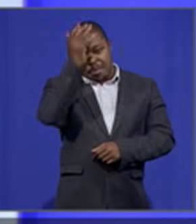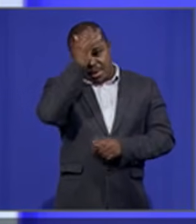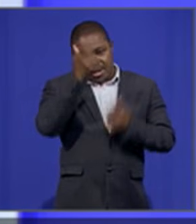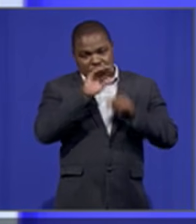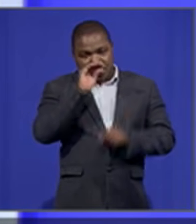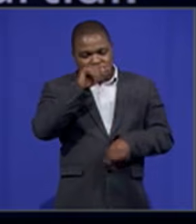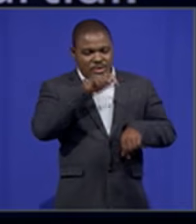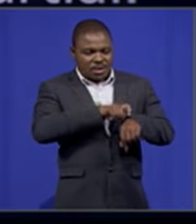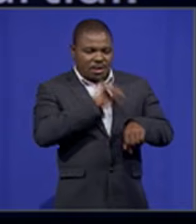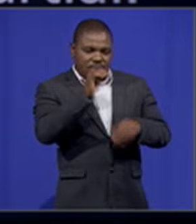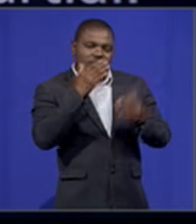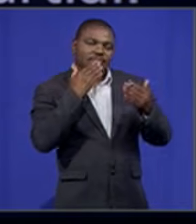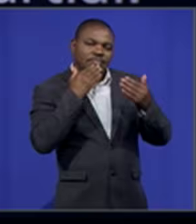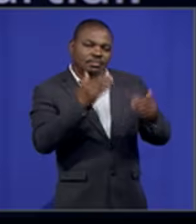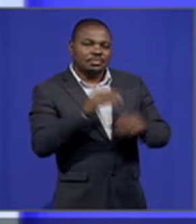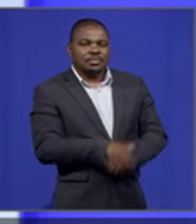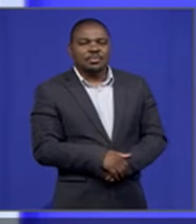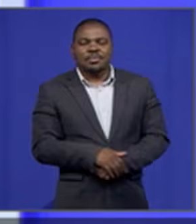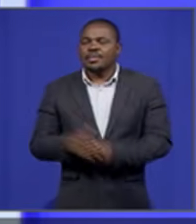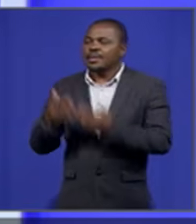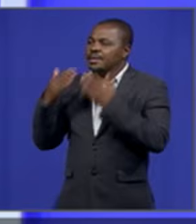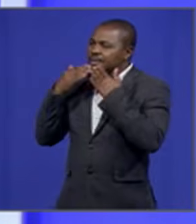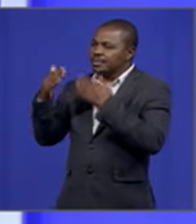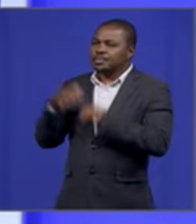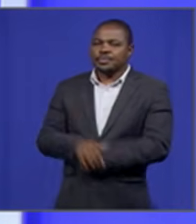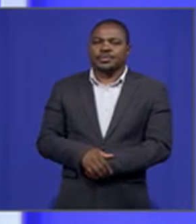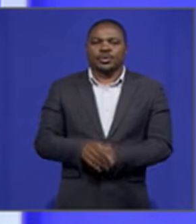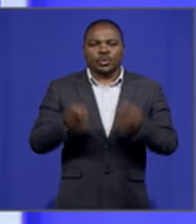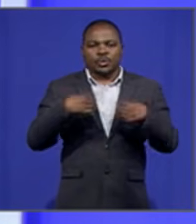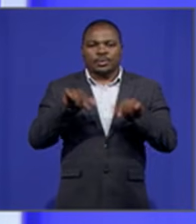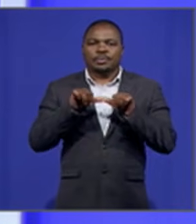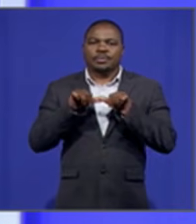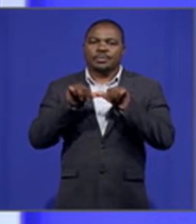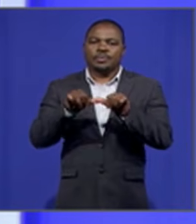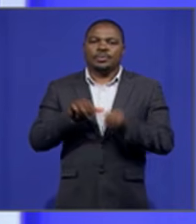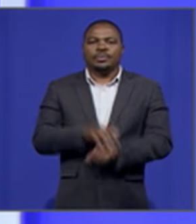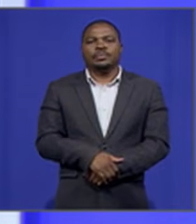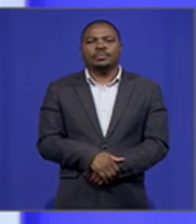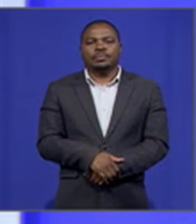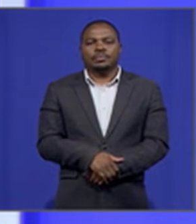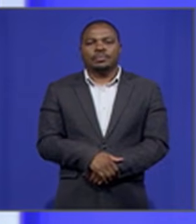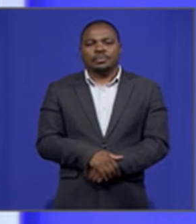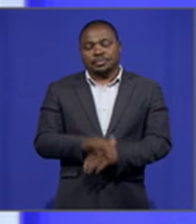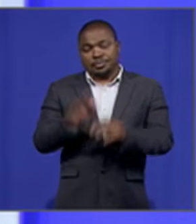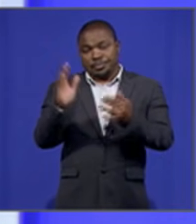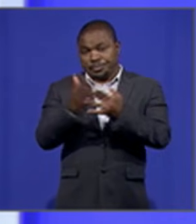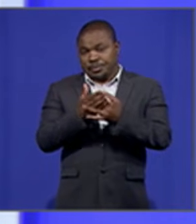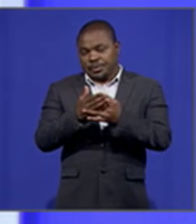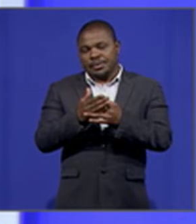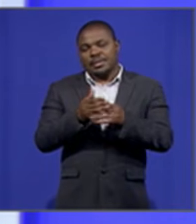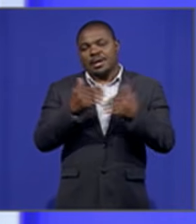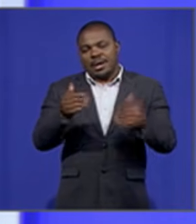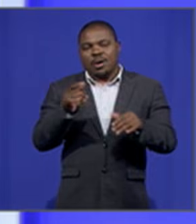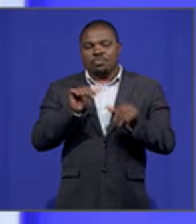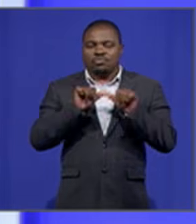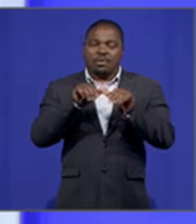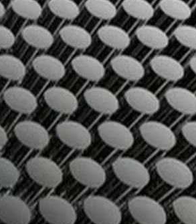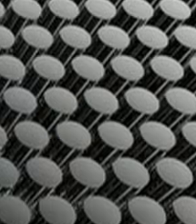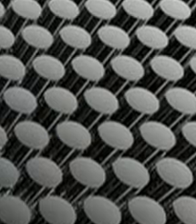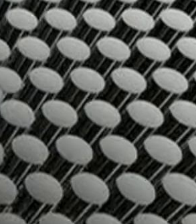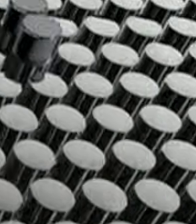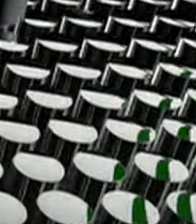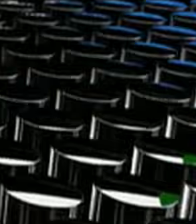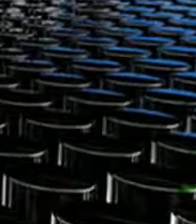kudu nako ya lena tlo ke a leboga mošate re a leboga re gatela pele gomme lebakeng la ga bjale re feta ka mabenkeleng gomme re tlo boa re tšwela pele.